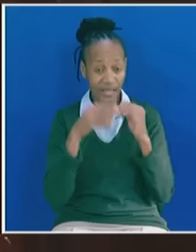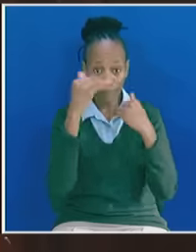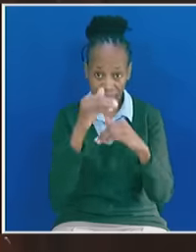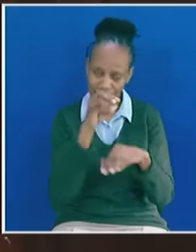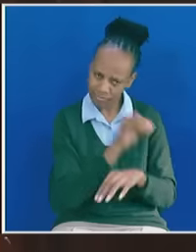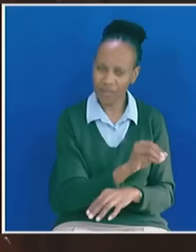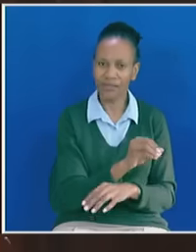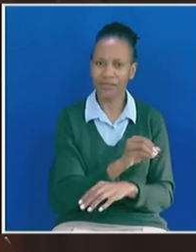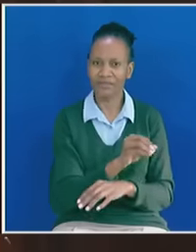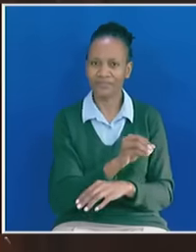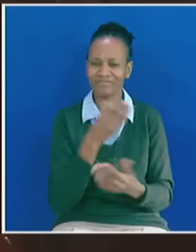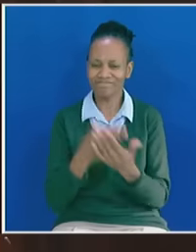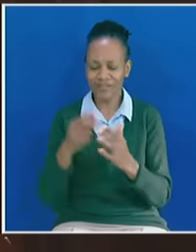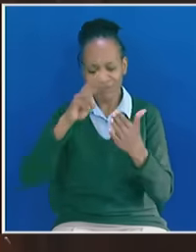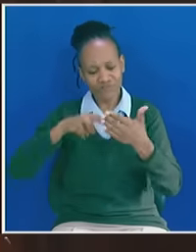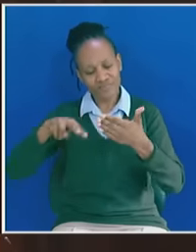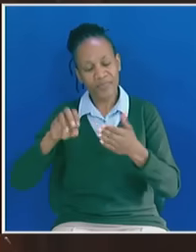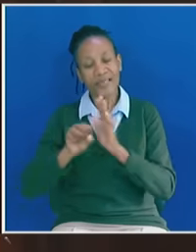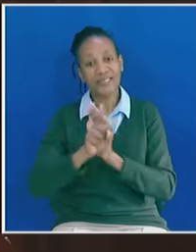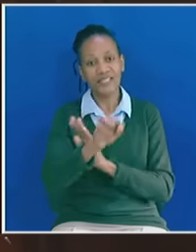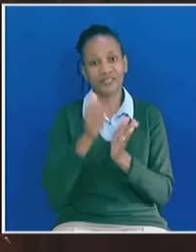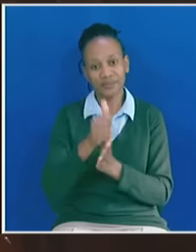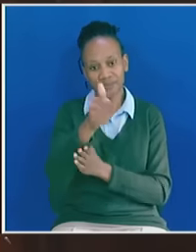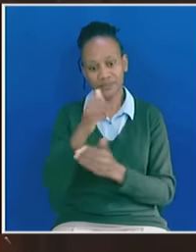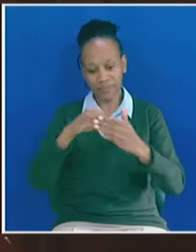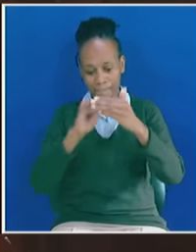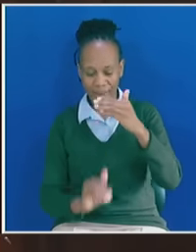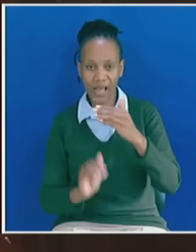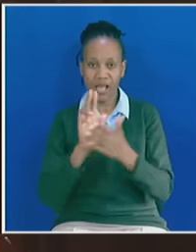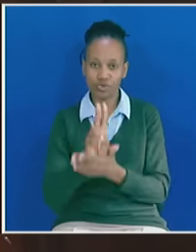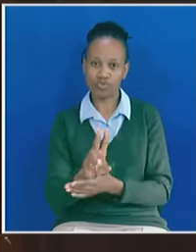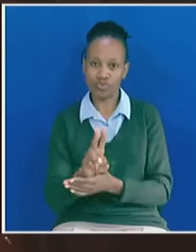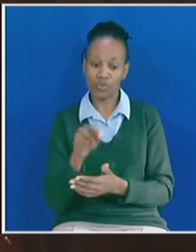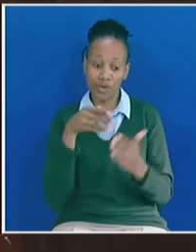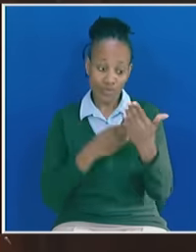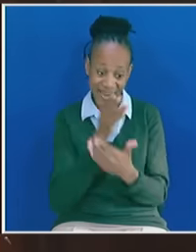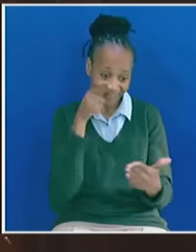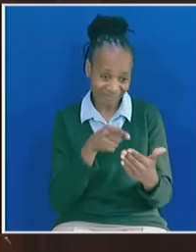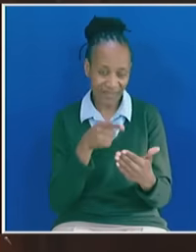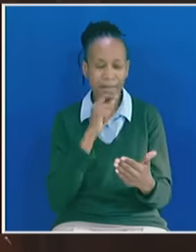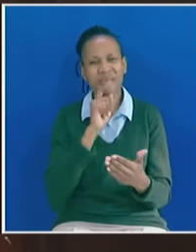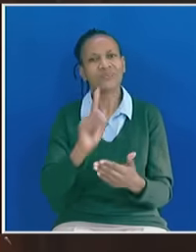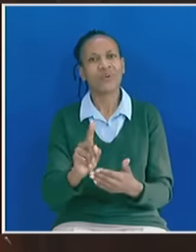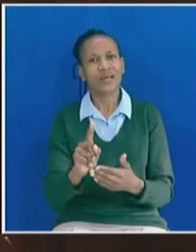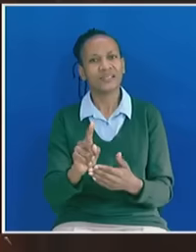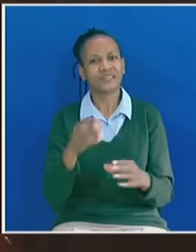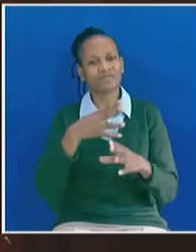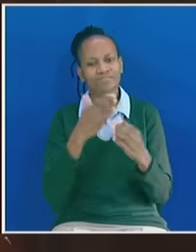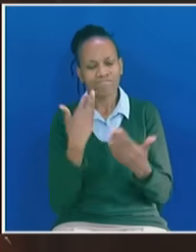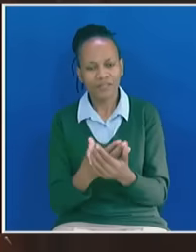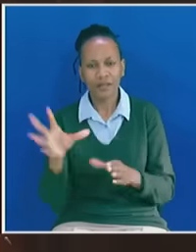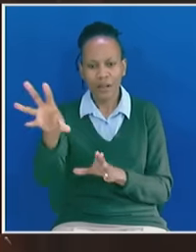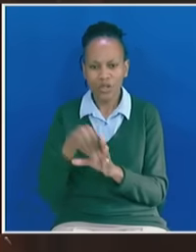You can read section 16, subsection 2. This right does not extend propaganda for